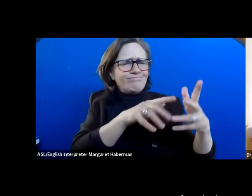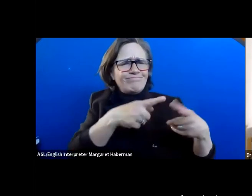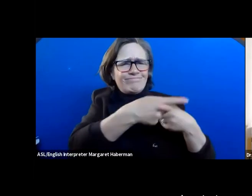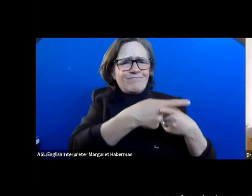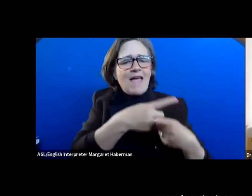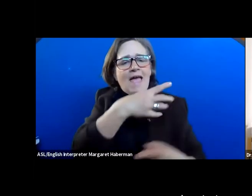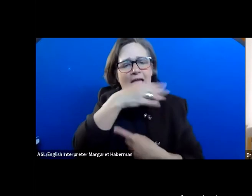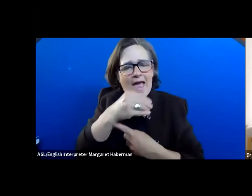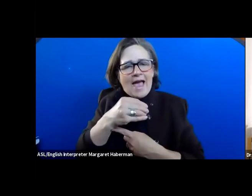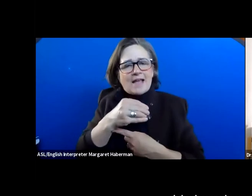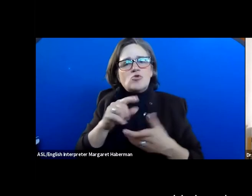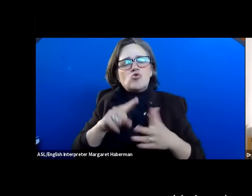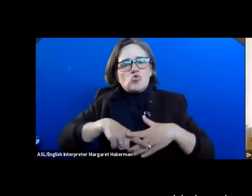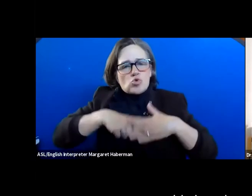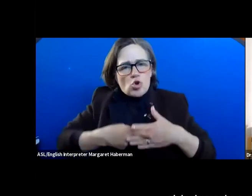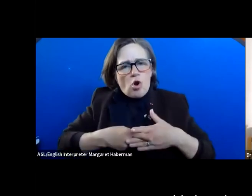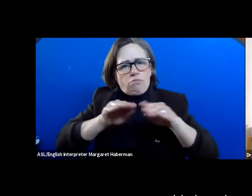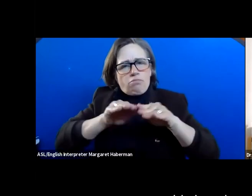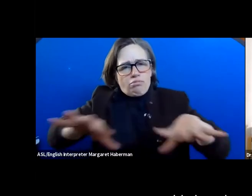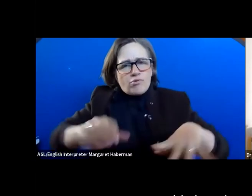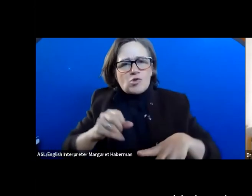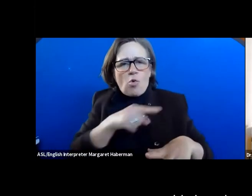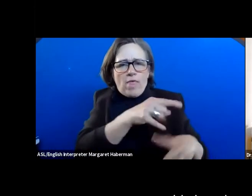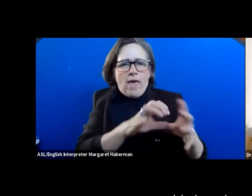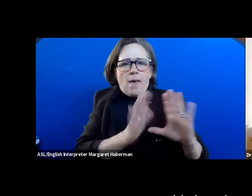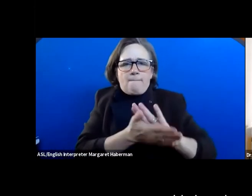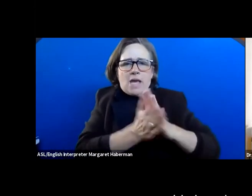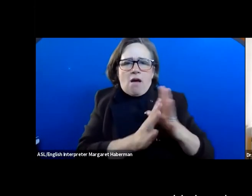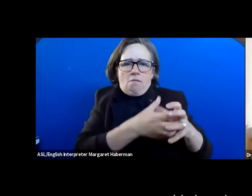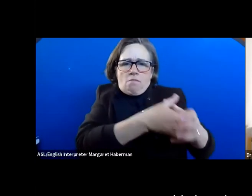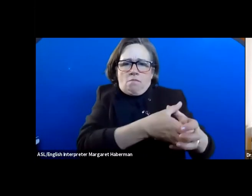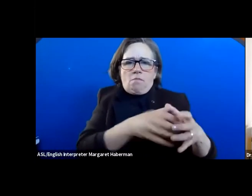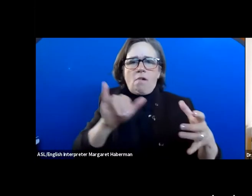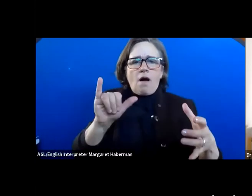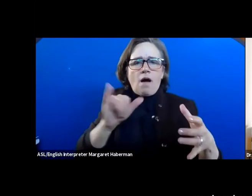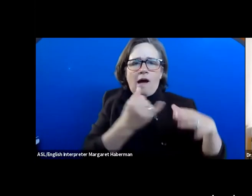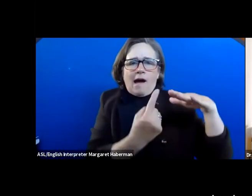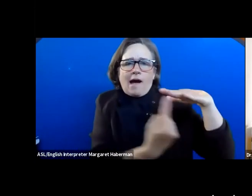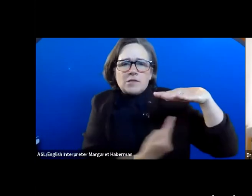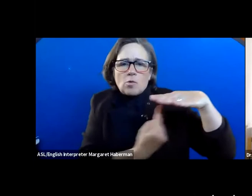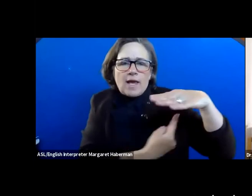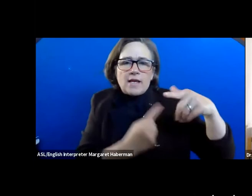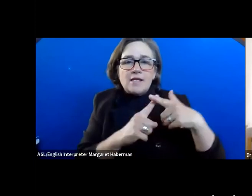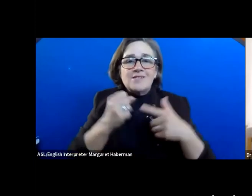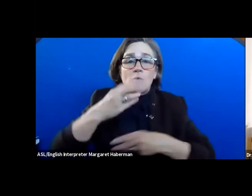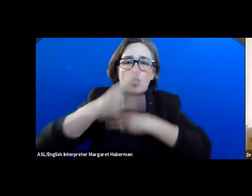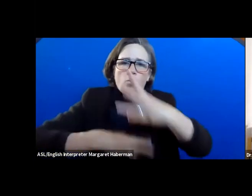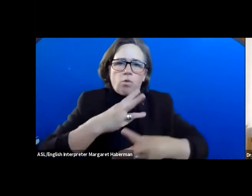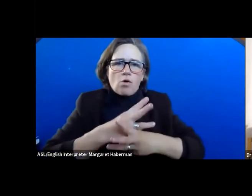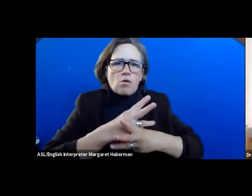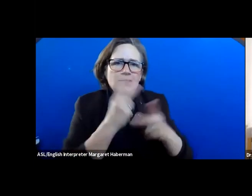moral isolation of the adversary in its own eyes and in the eyes of the world.